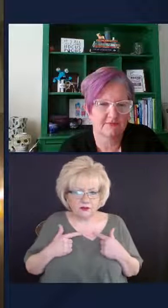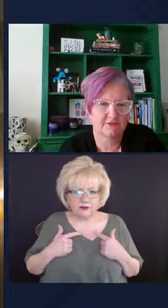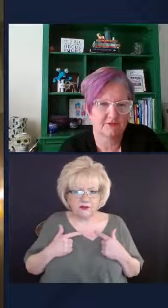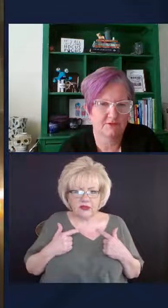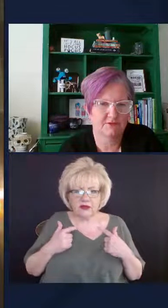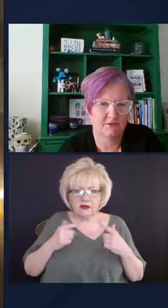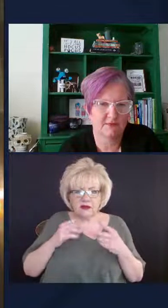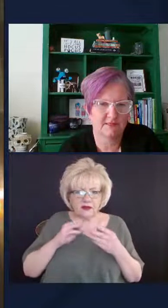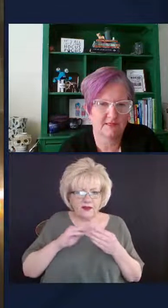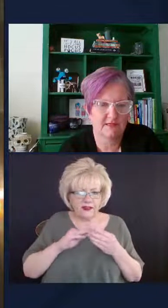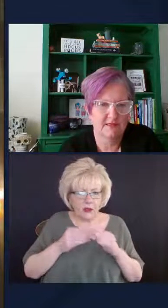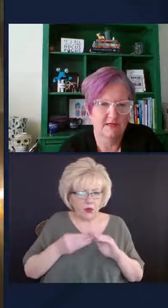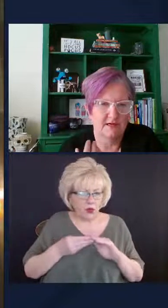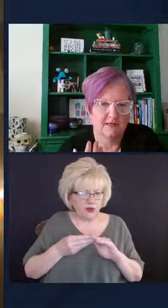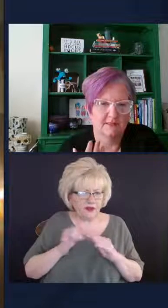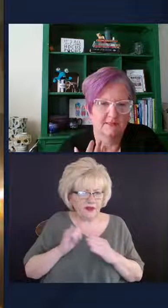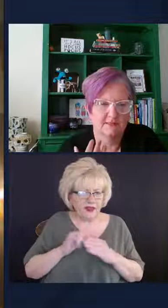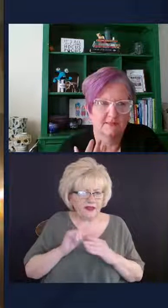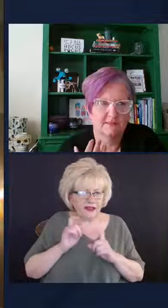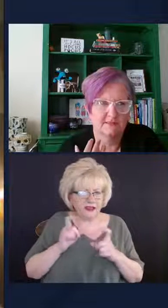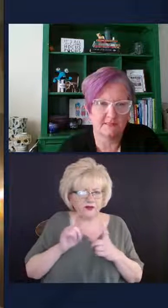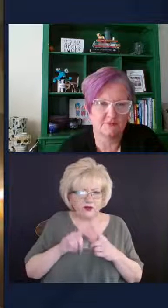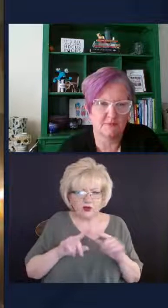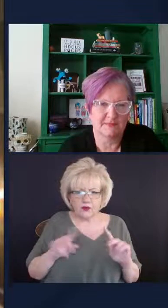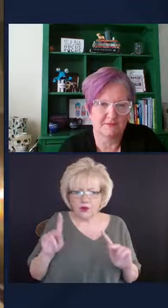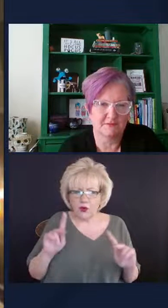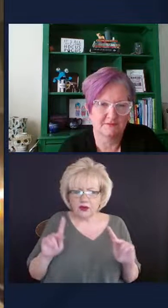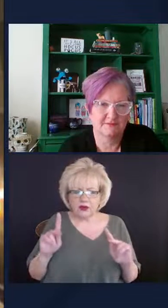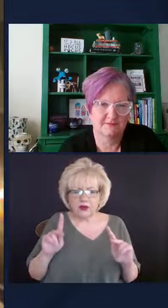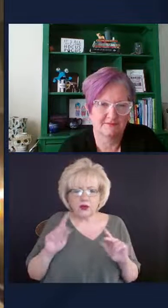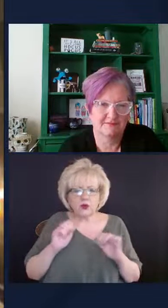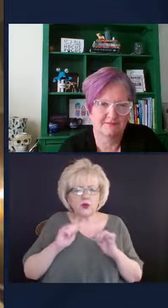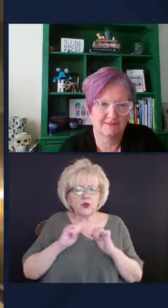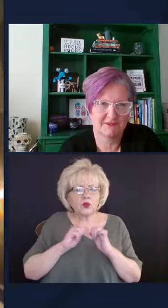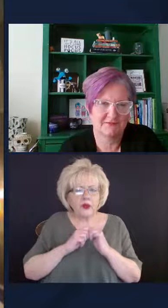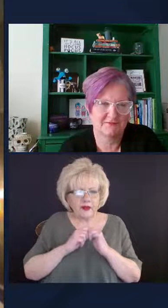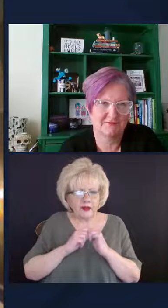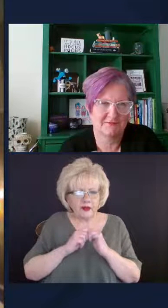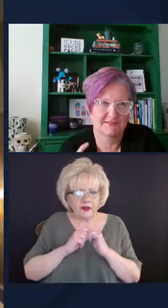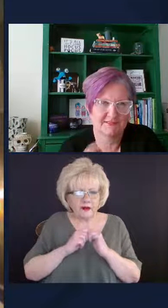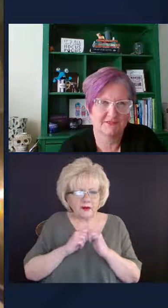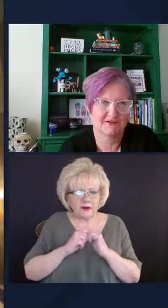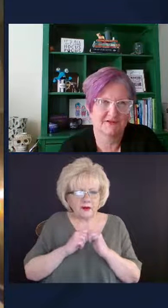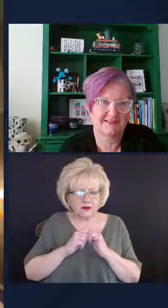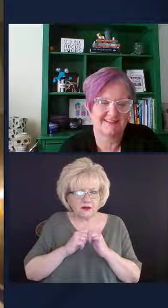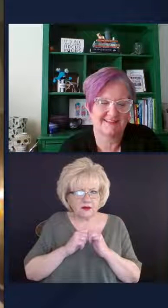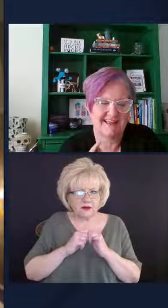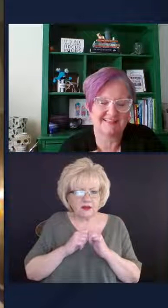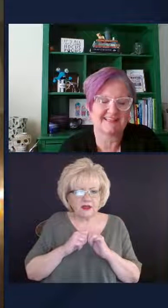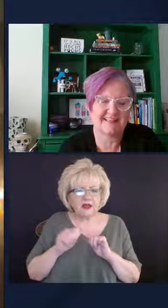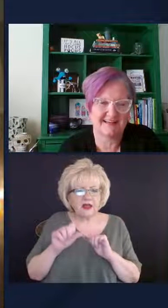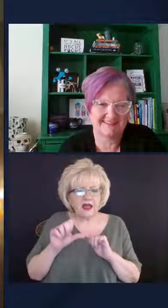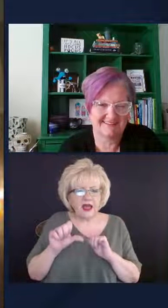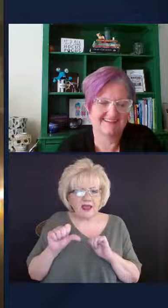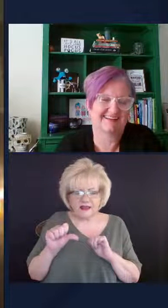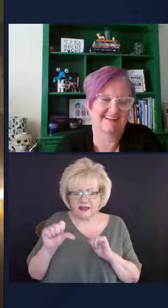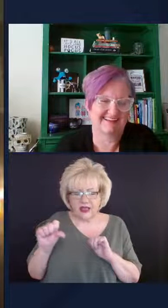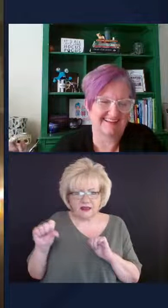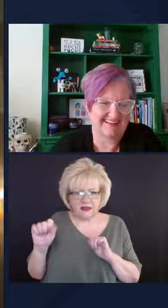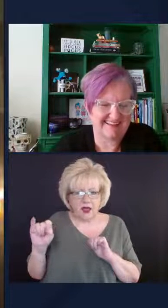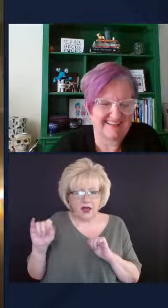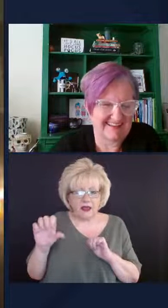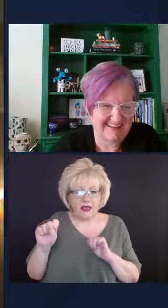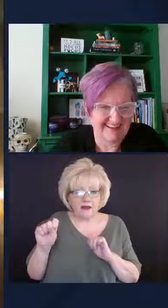they give to folks on supplemental secu- security, the SSI.